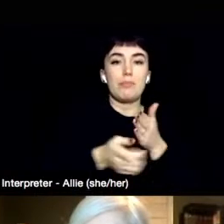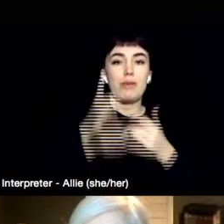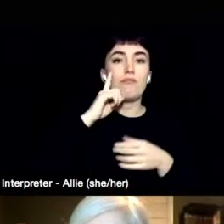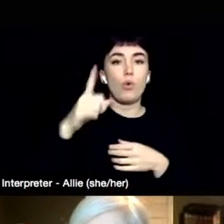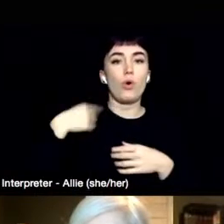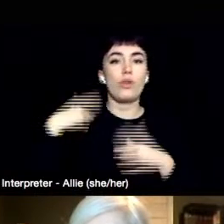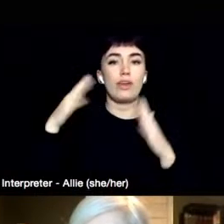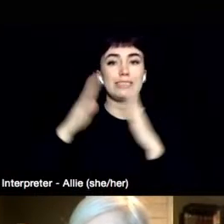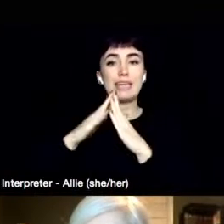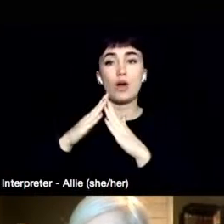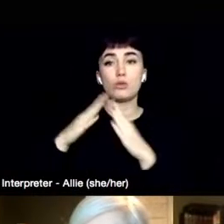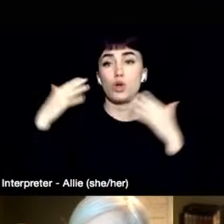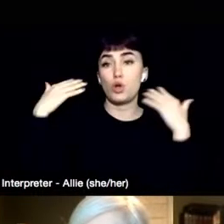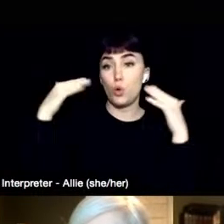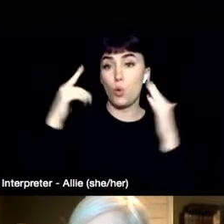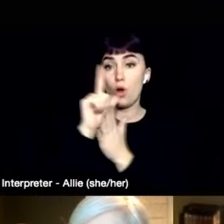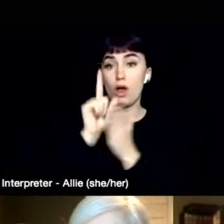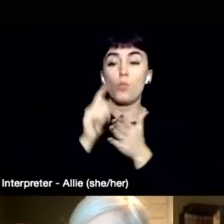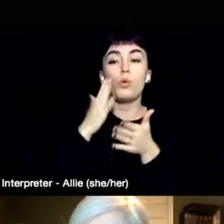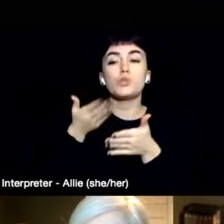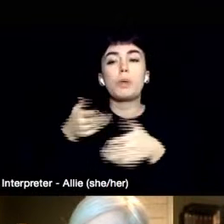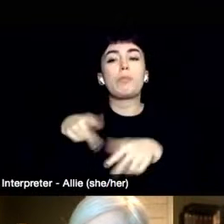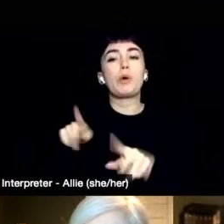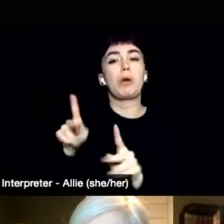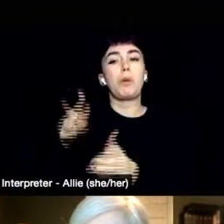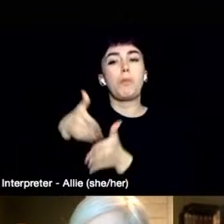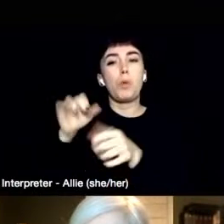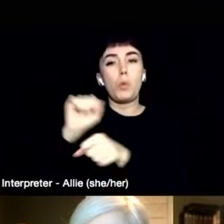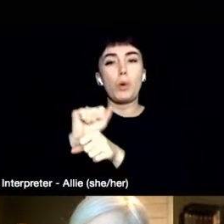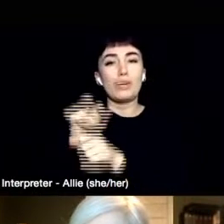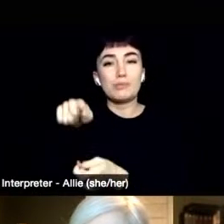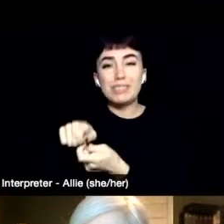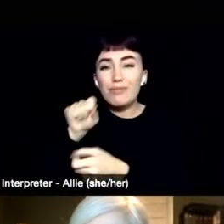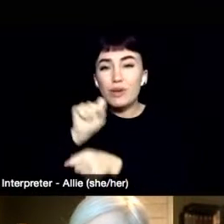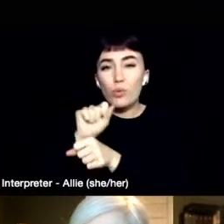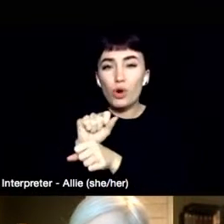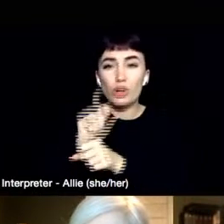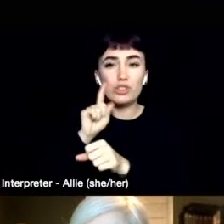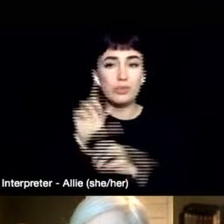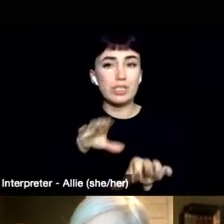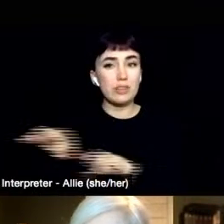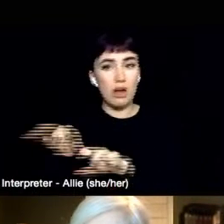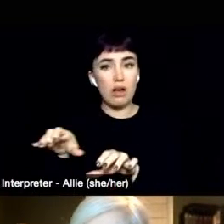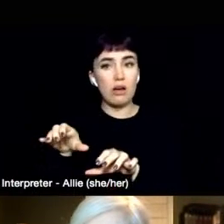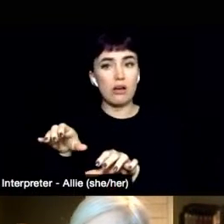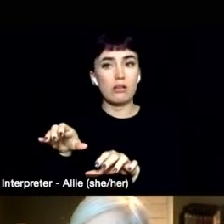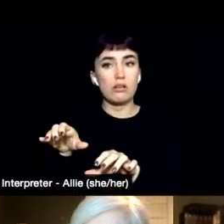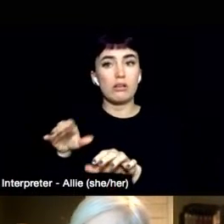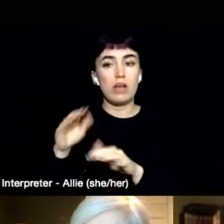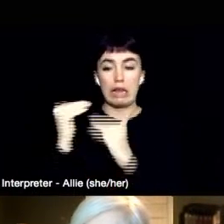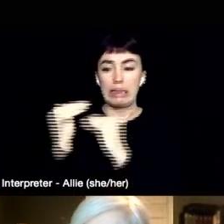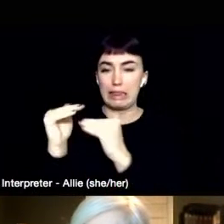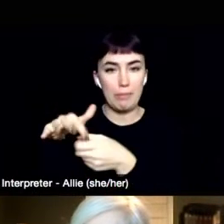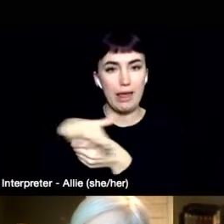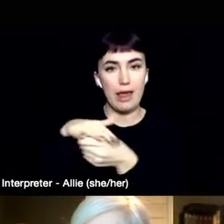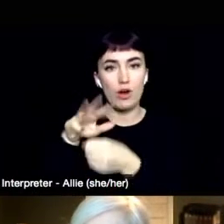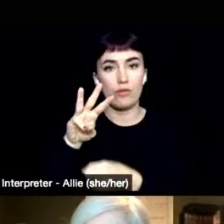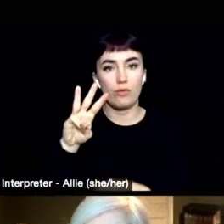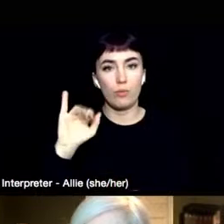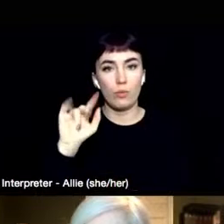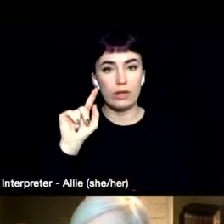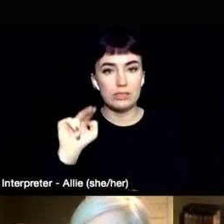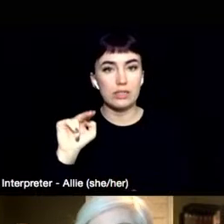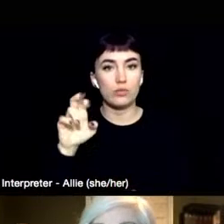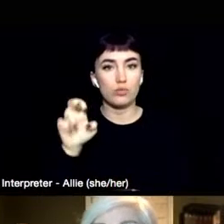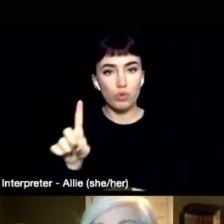which would permit a portion of the work, specifically work to be done on a limited area of Winton Road